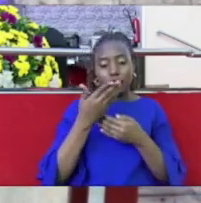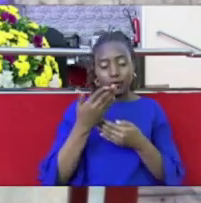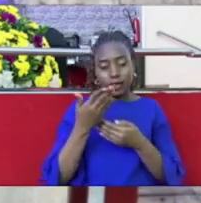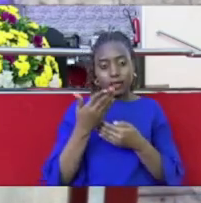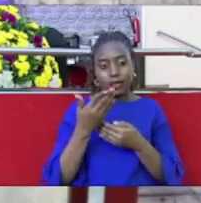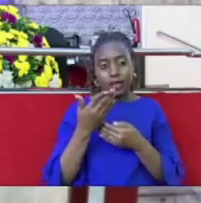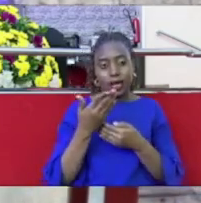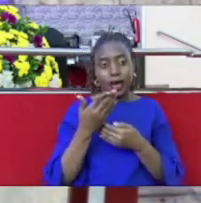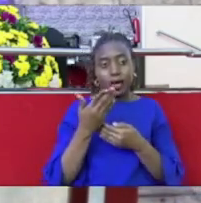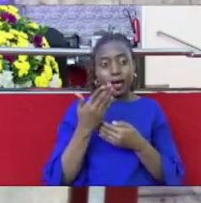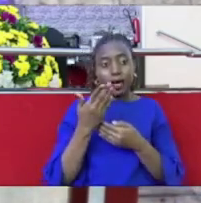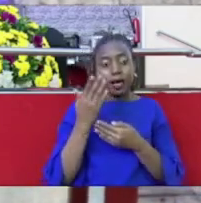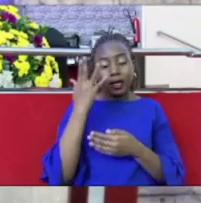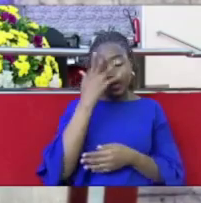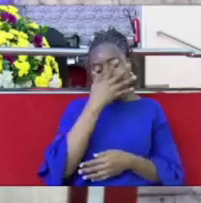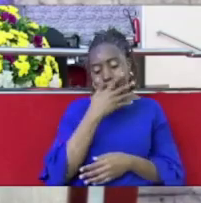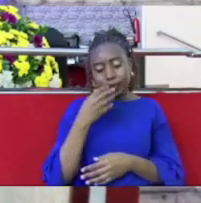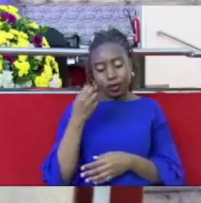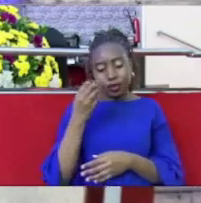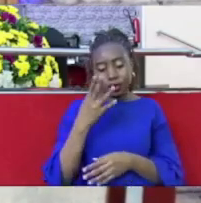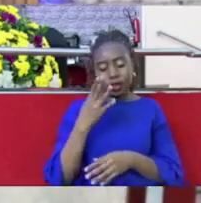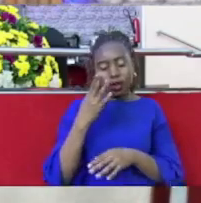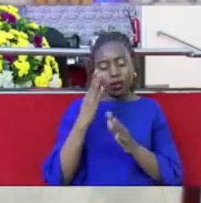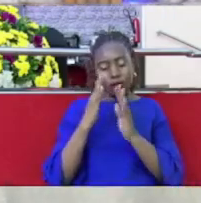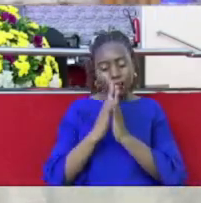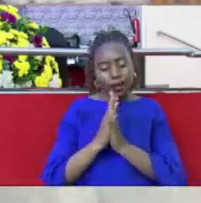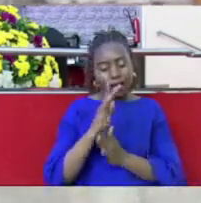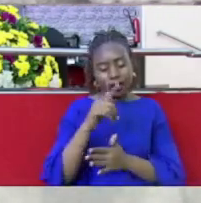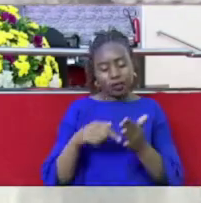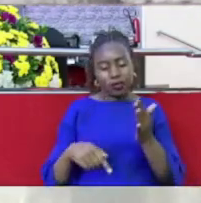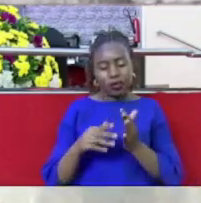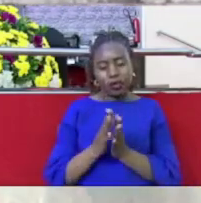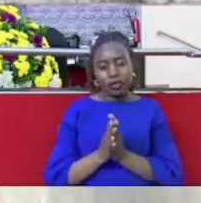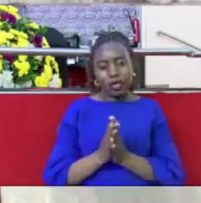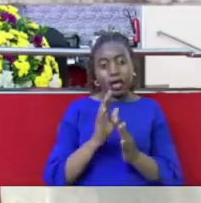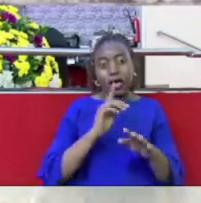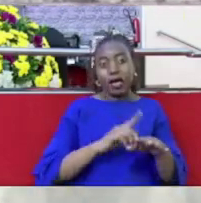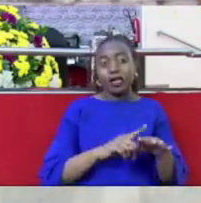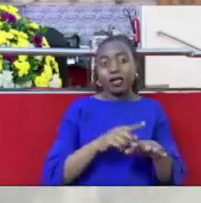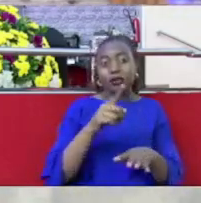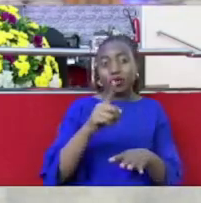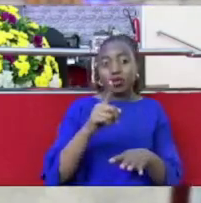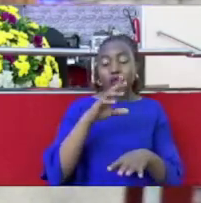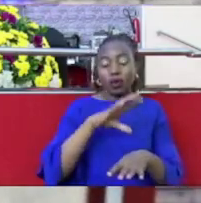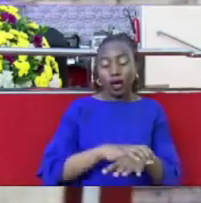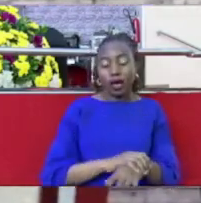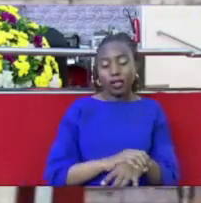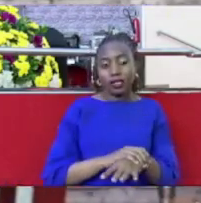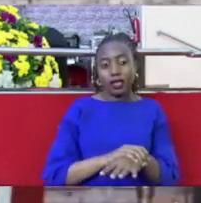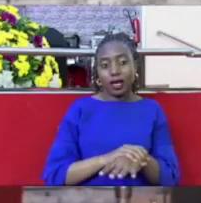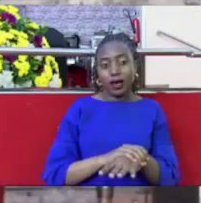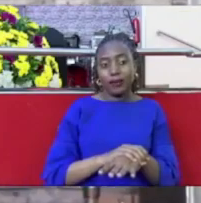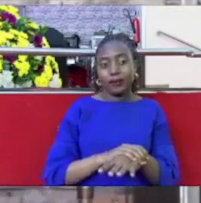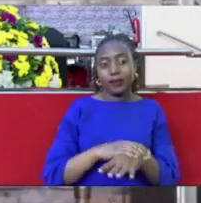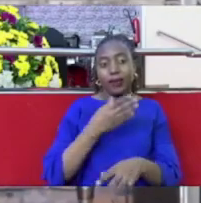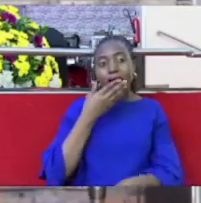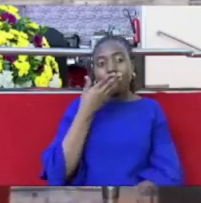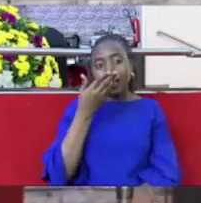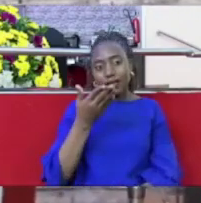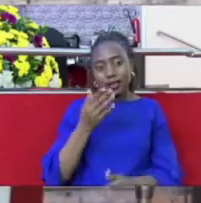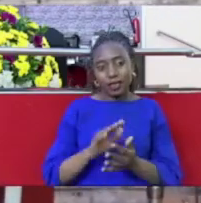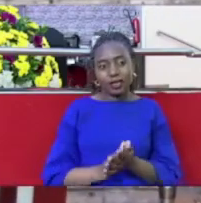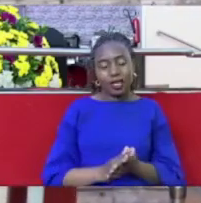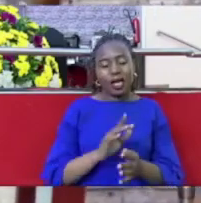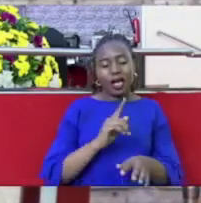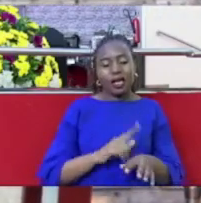of prayer is when you receive answers. Prayer does not make sense when you